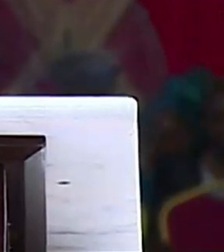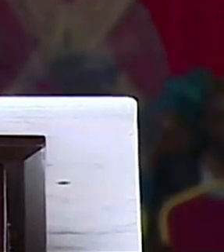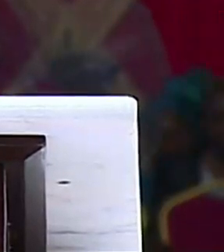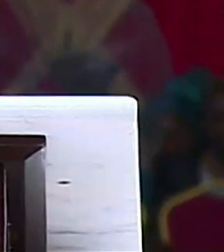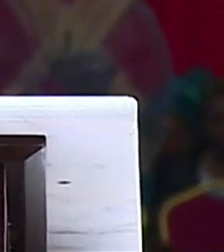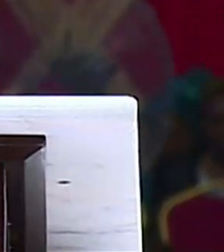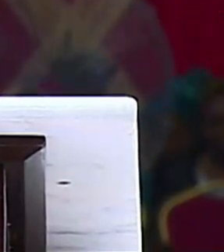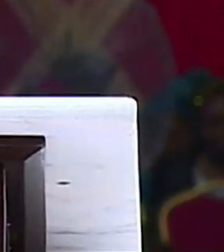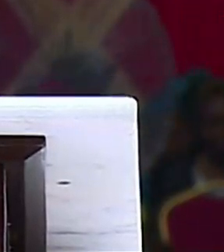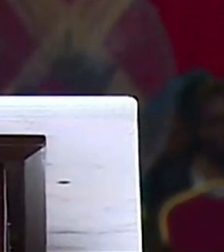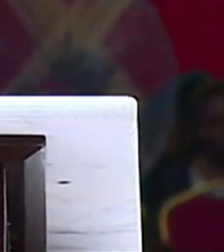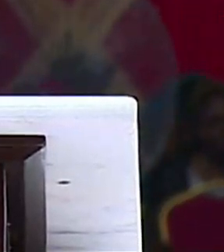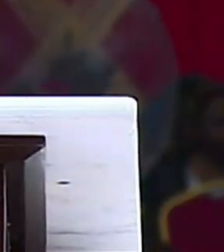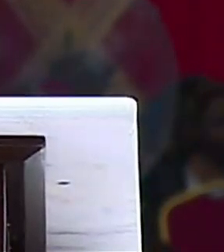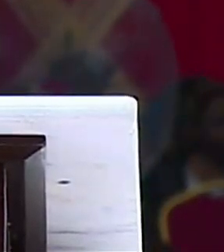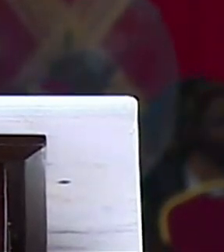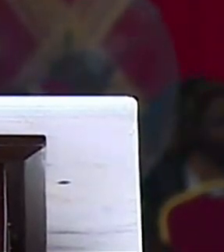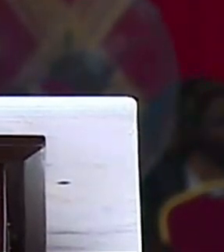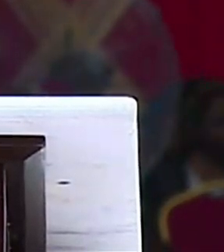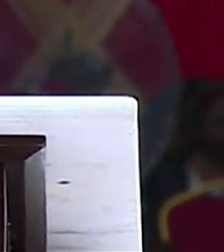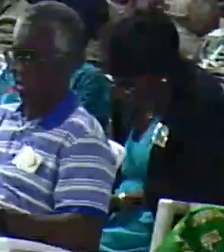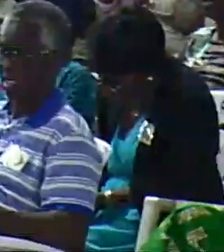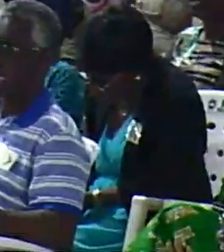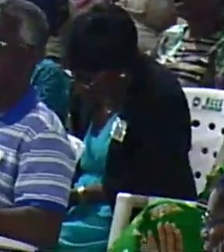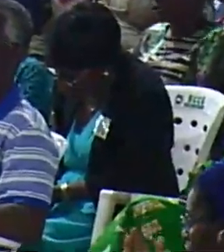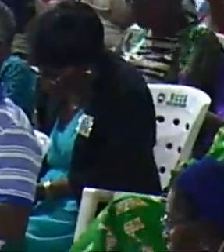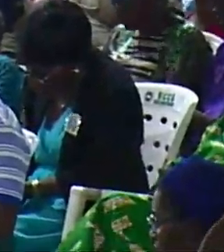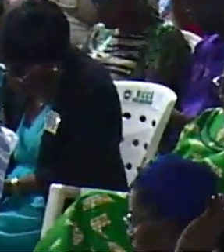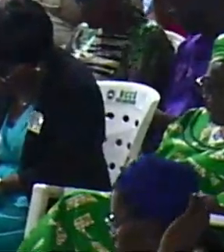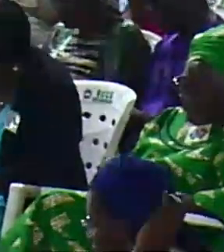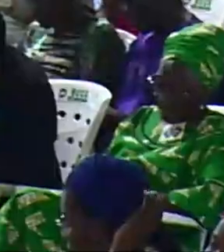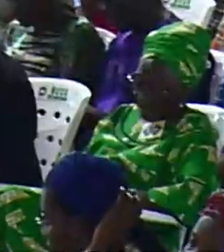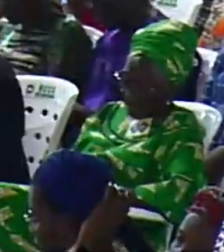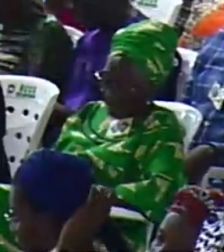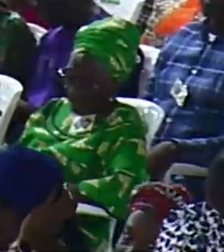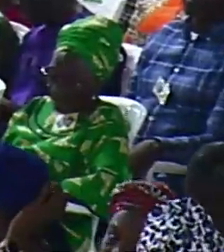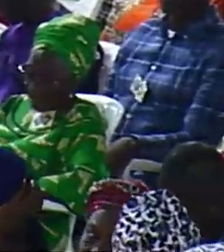Let somebody shout hallelujah.